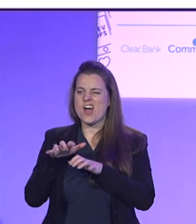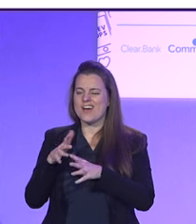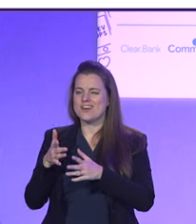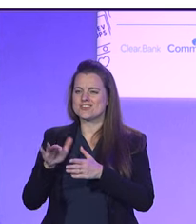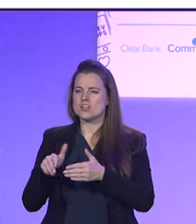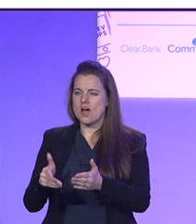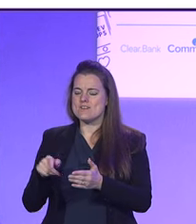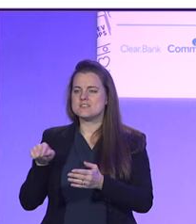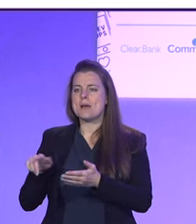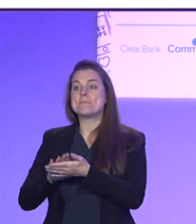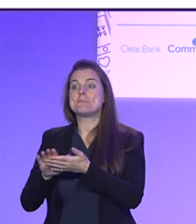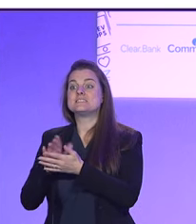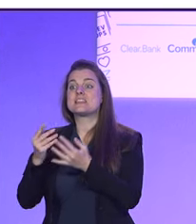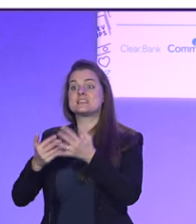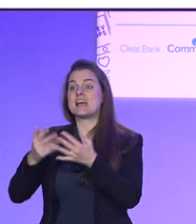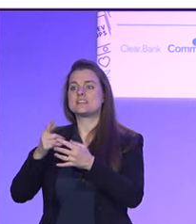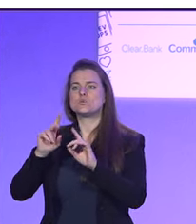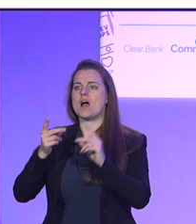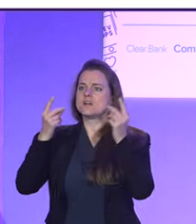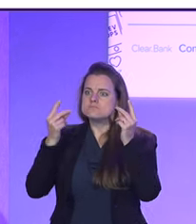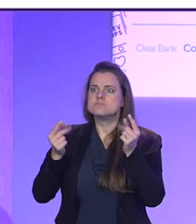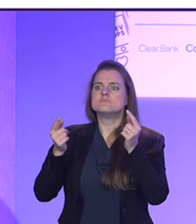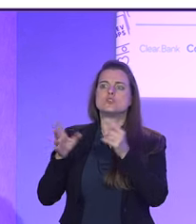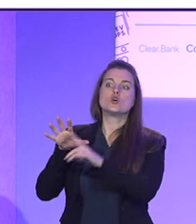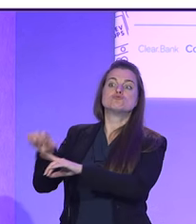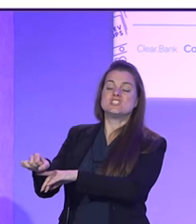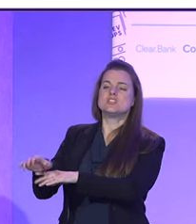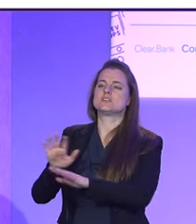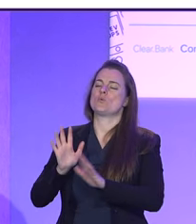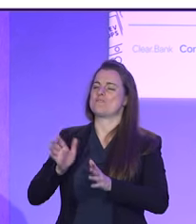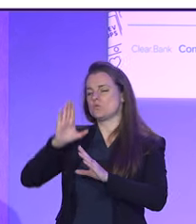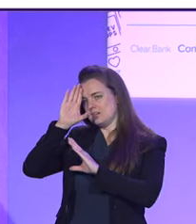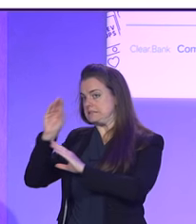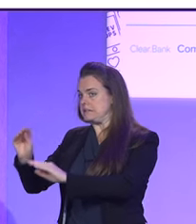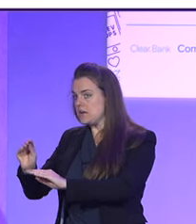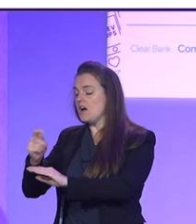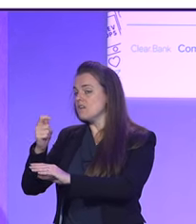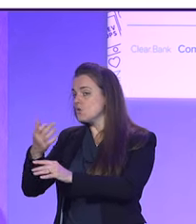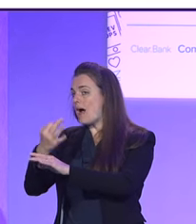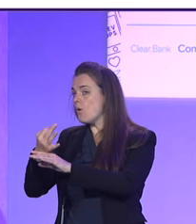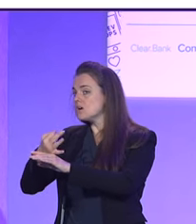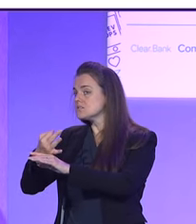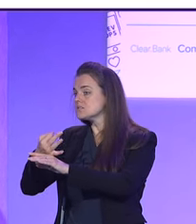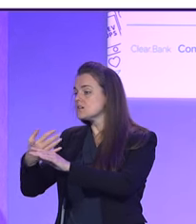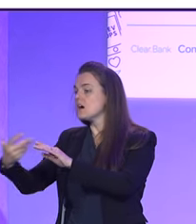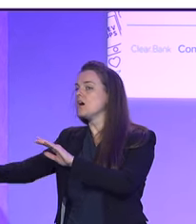immediately reachable. You need to have sometimes few hours before you can retrieve the data,